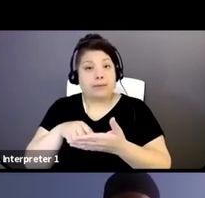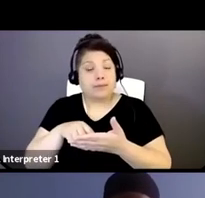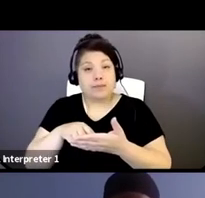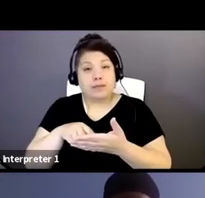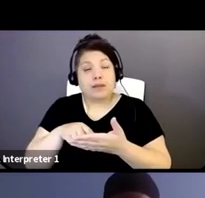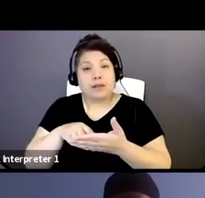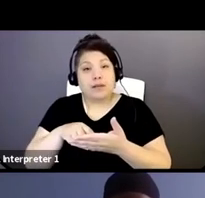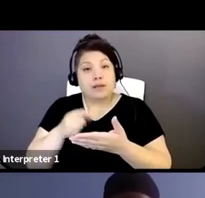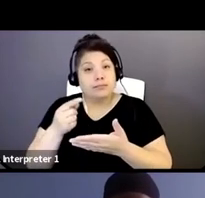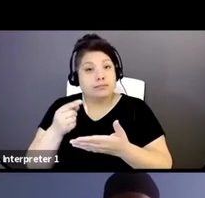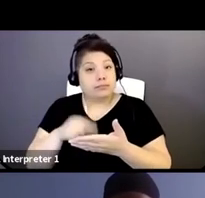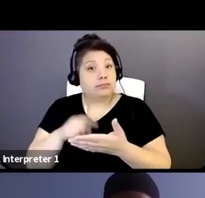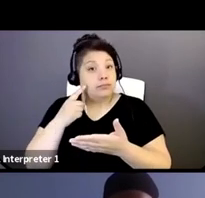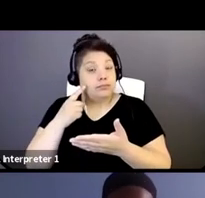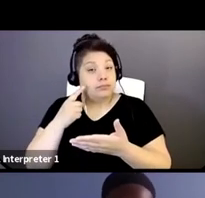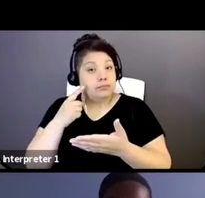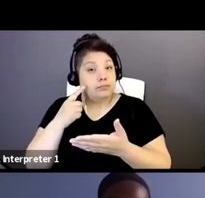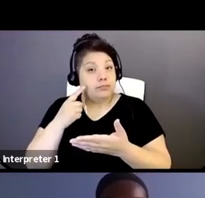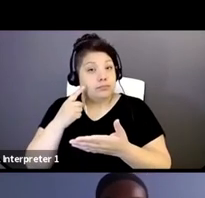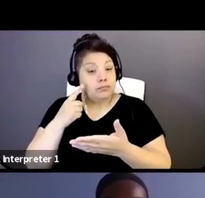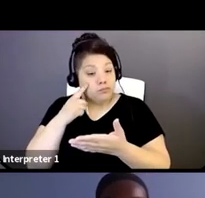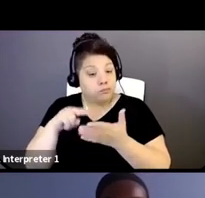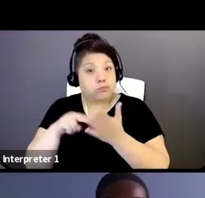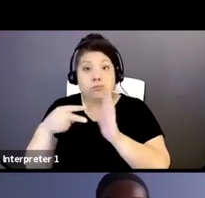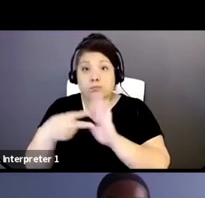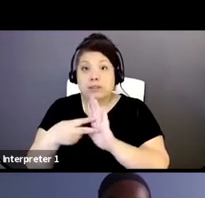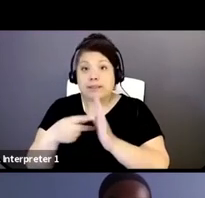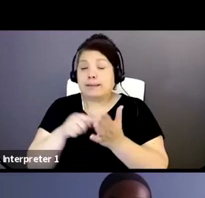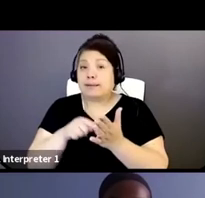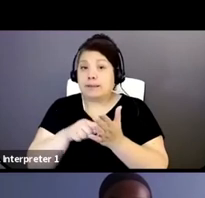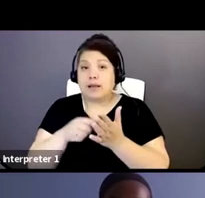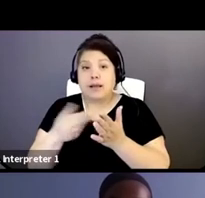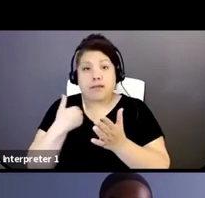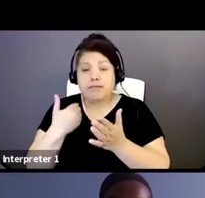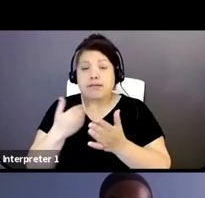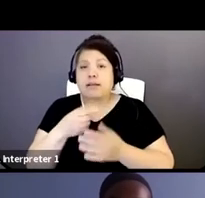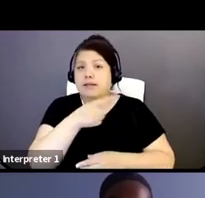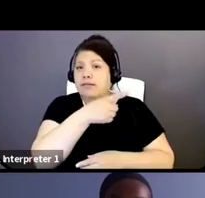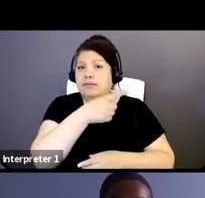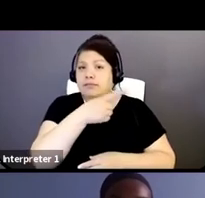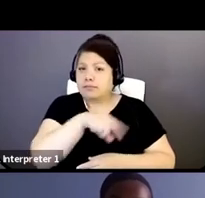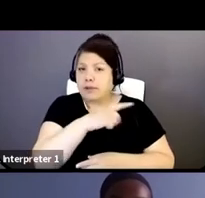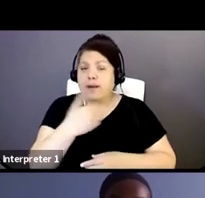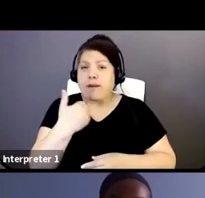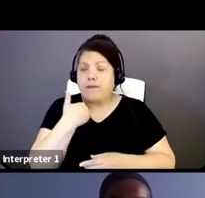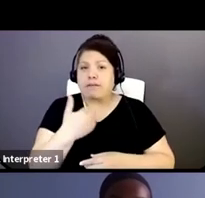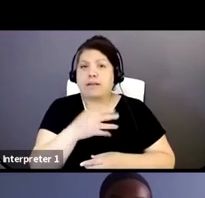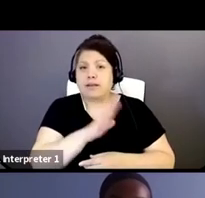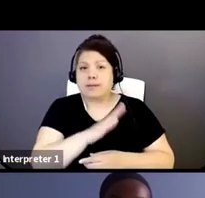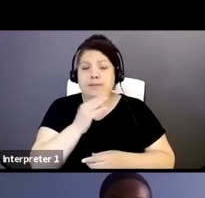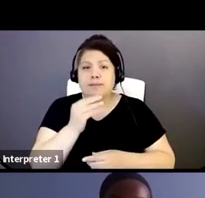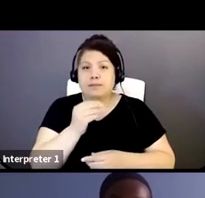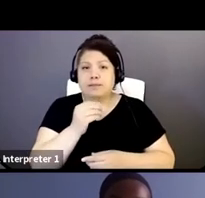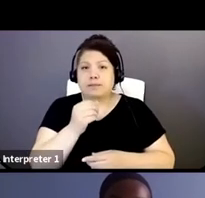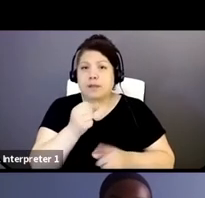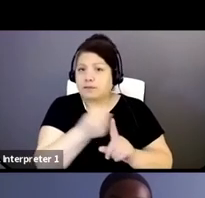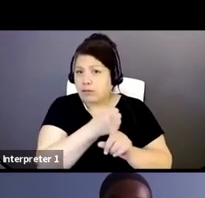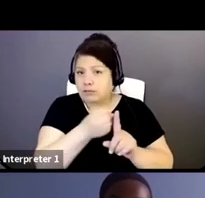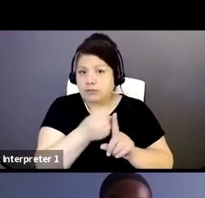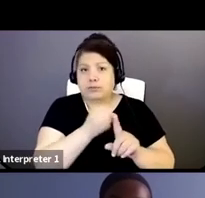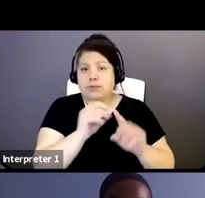which is an app that works with a bunch of like domestic assault organizations, usually that